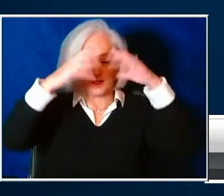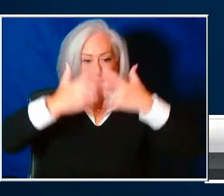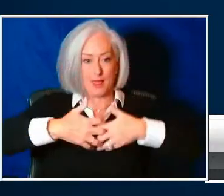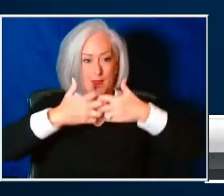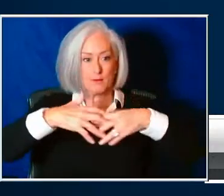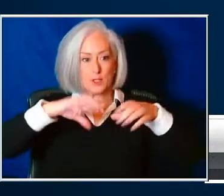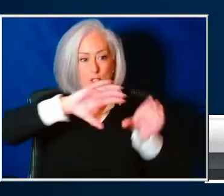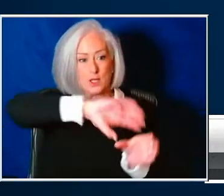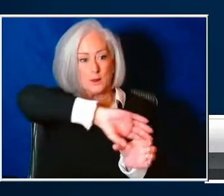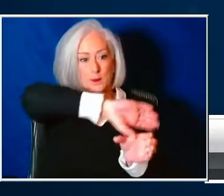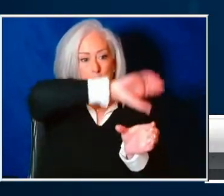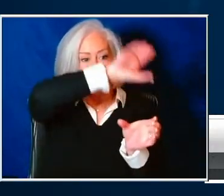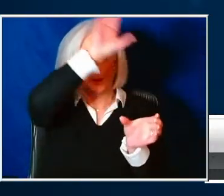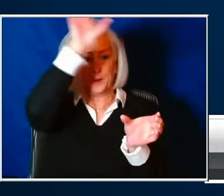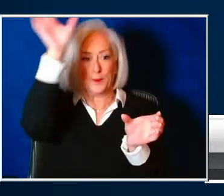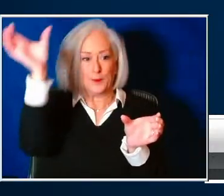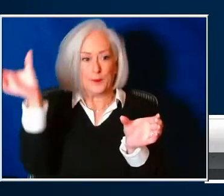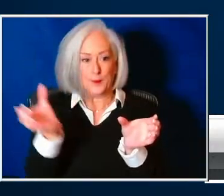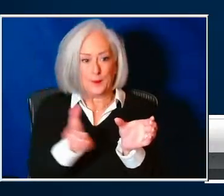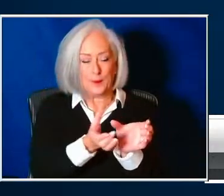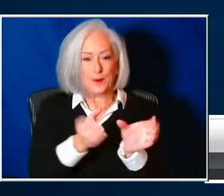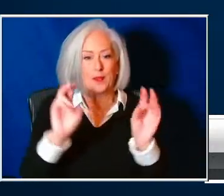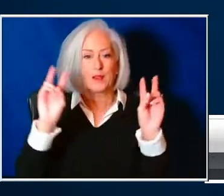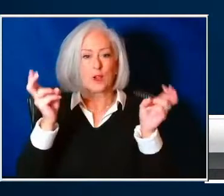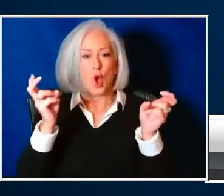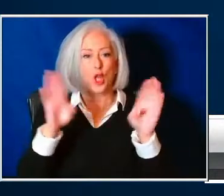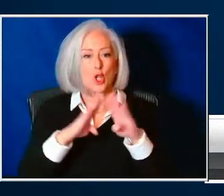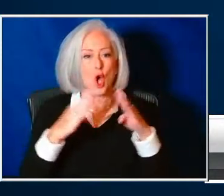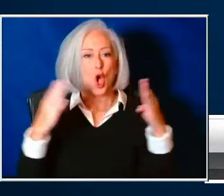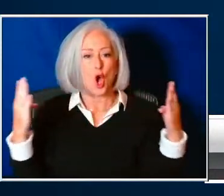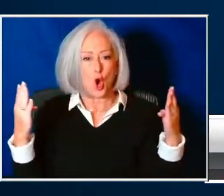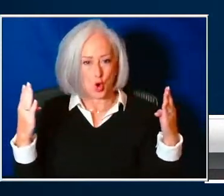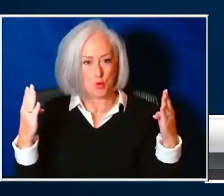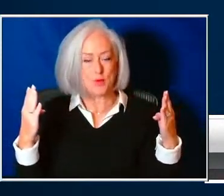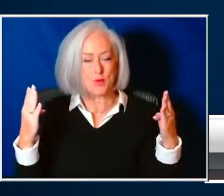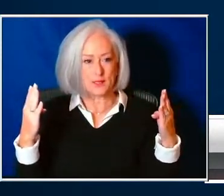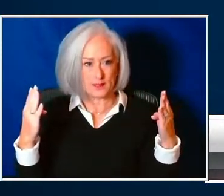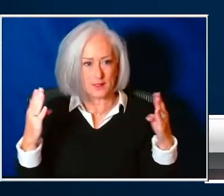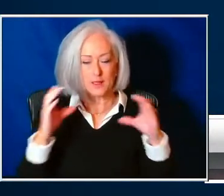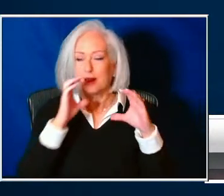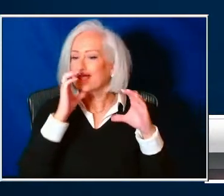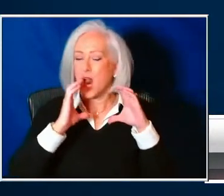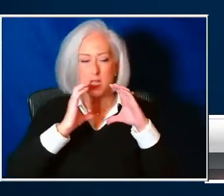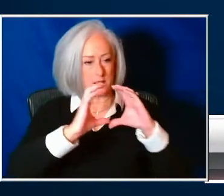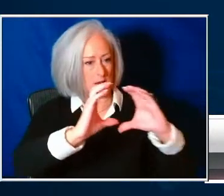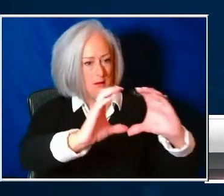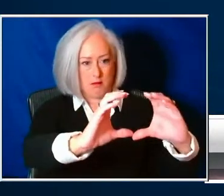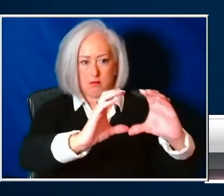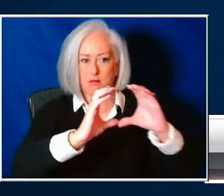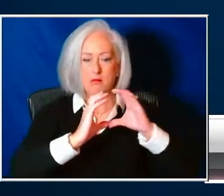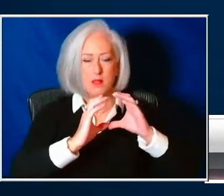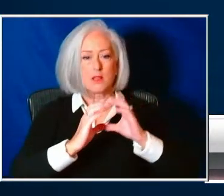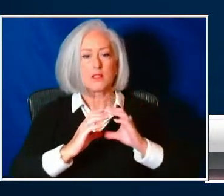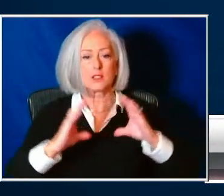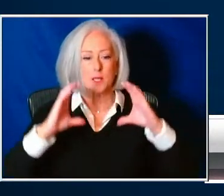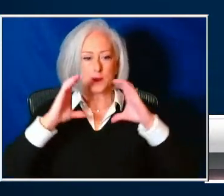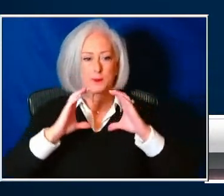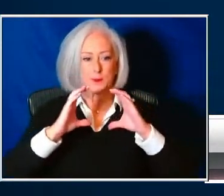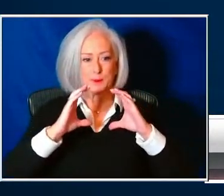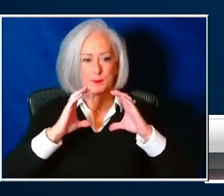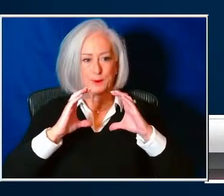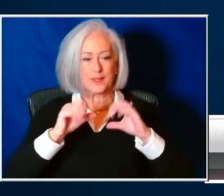if somebody might Head have here, some feet down that way. claustrophobia, you're not fully enclosed like an MRI.